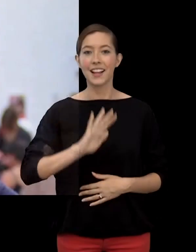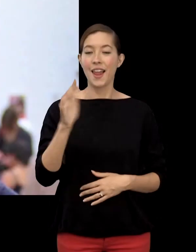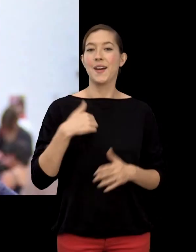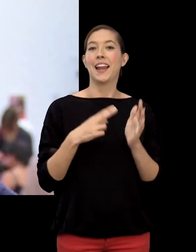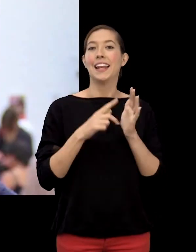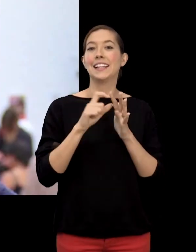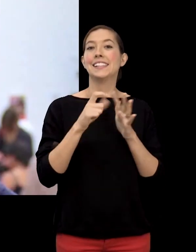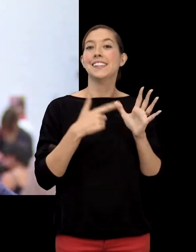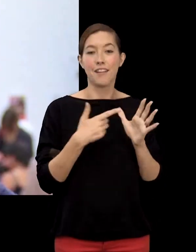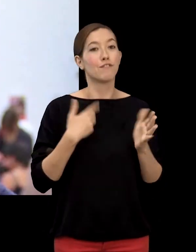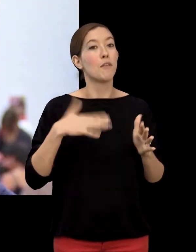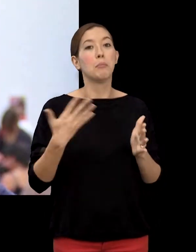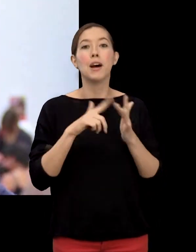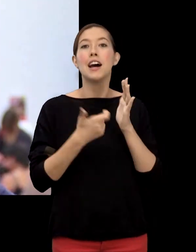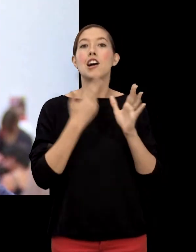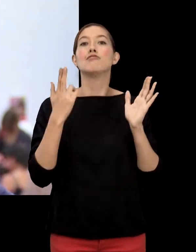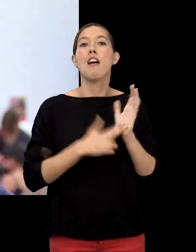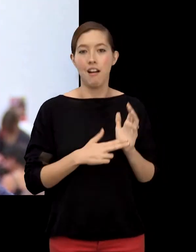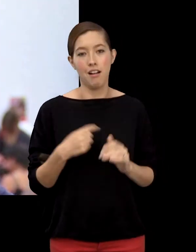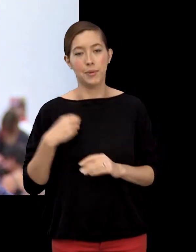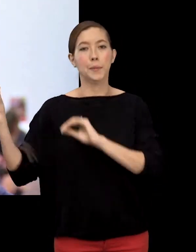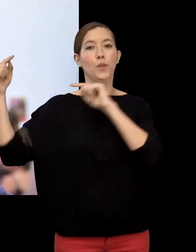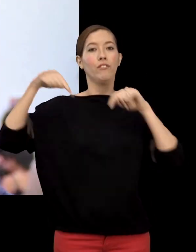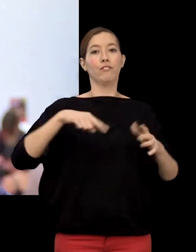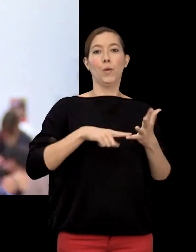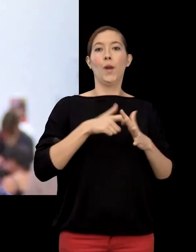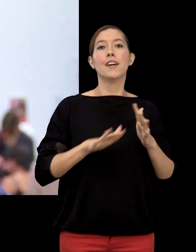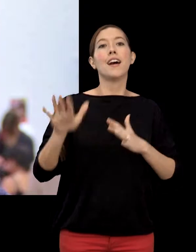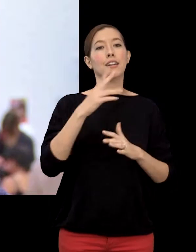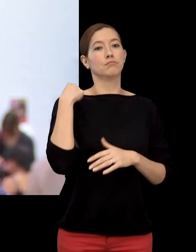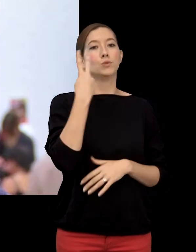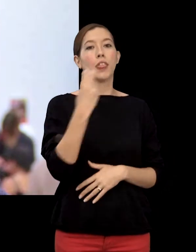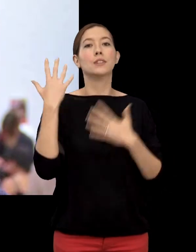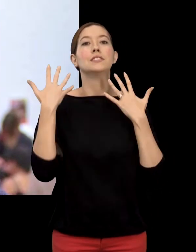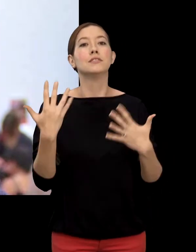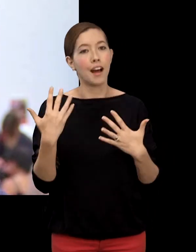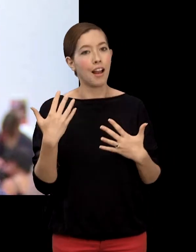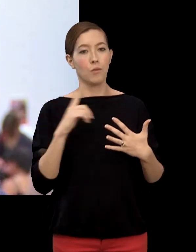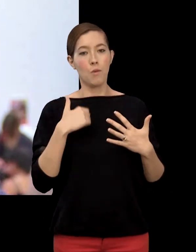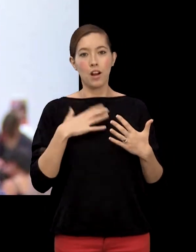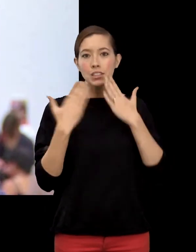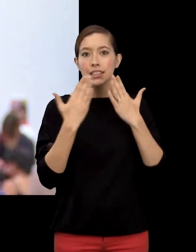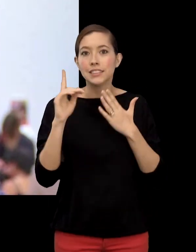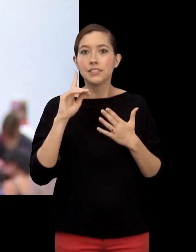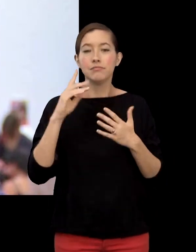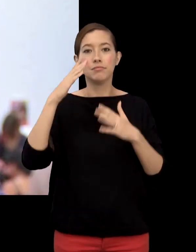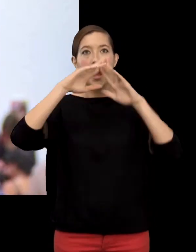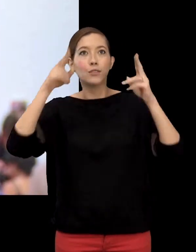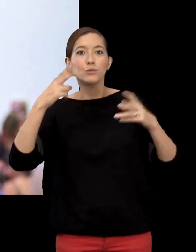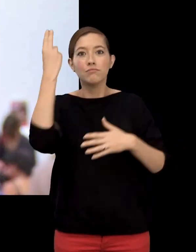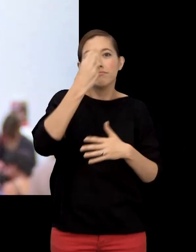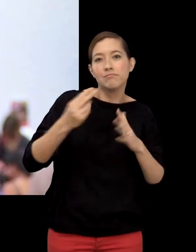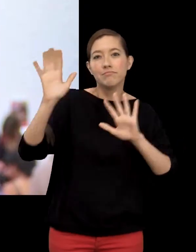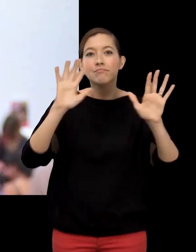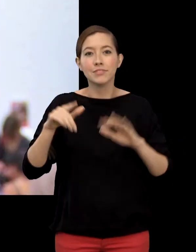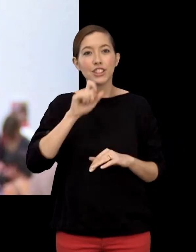Hello, I am Neda. I'm from Iran and I moved to the UK in 2010 to study interior design in Chelsea